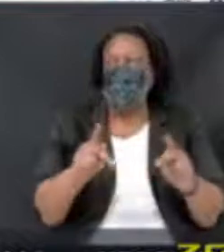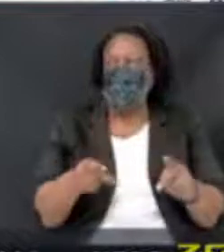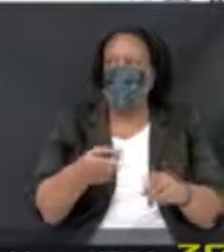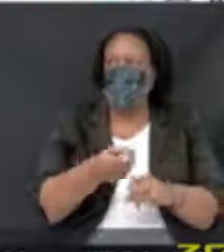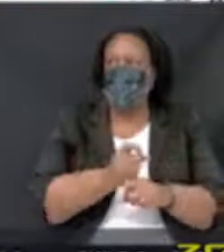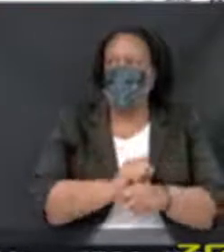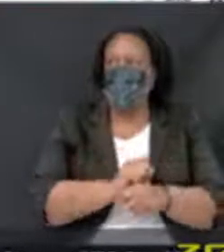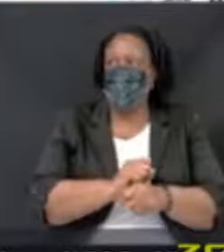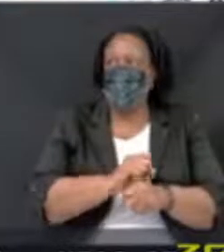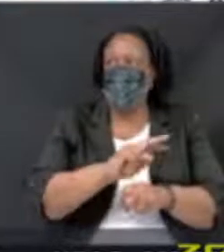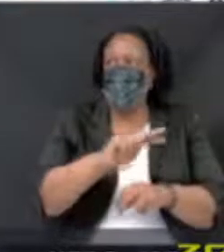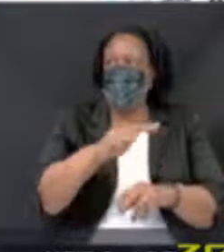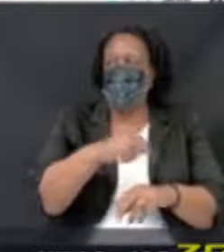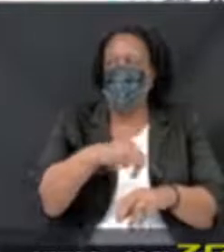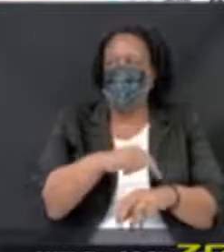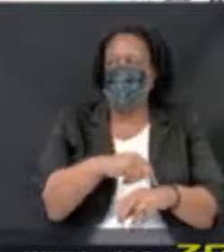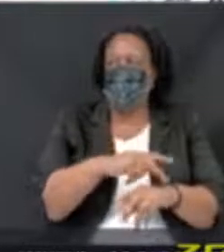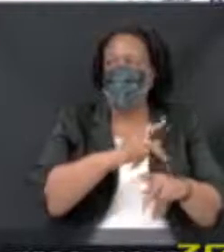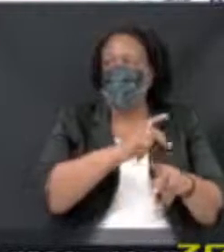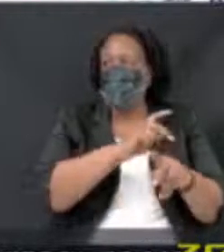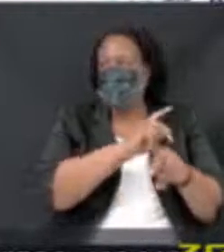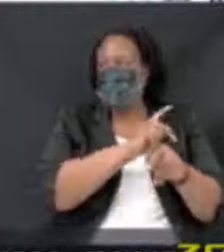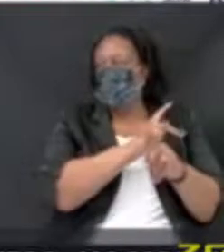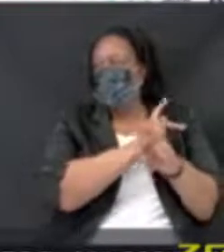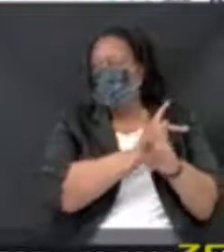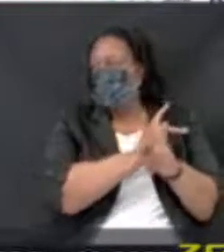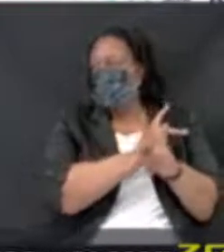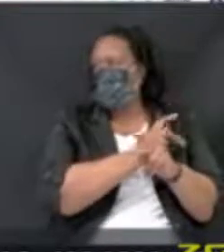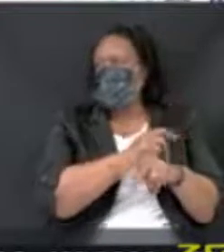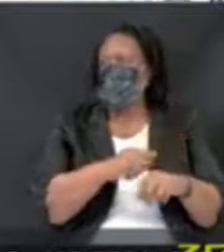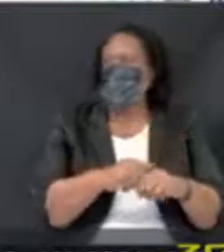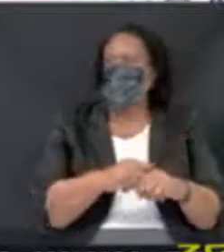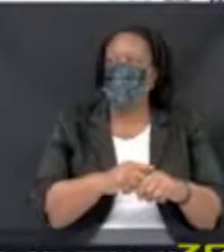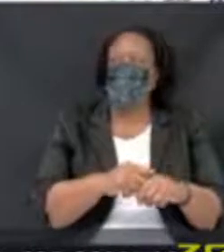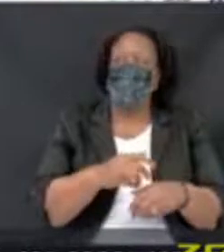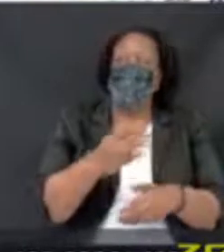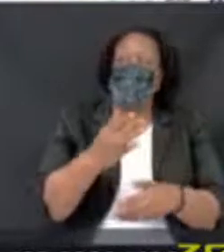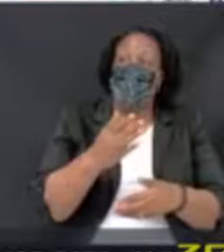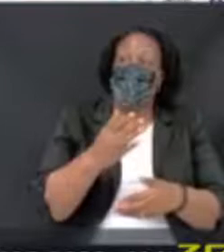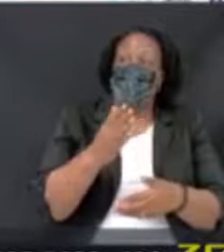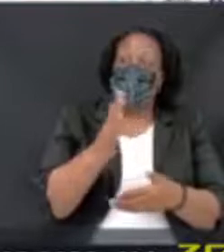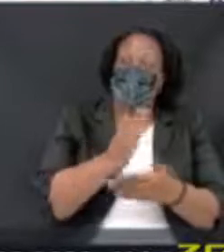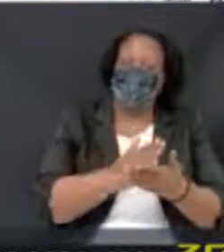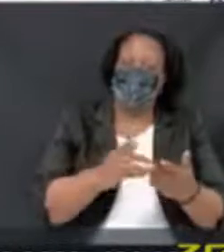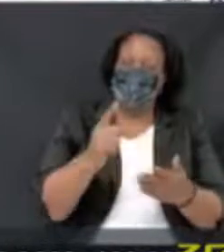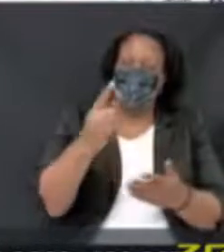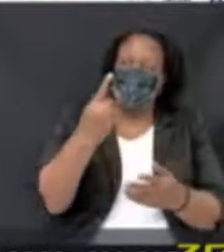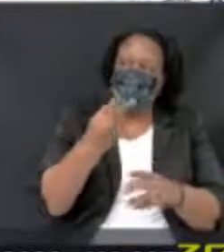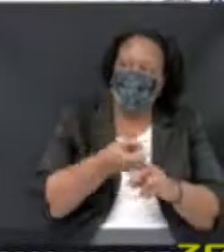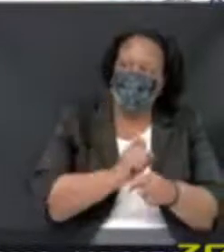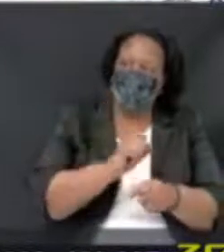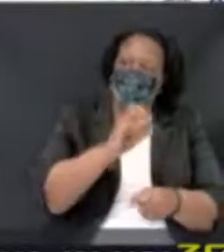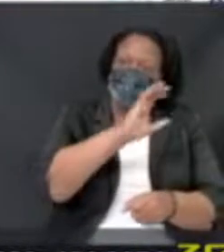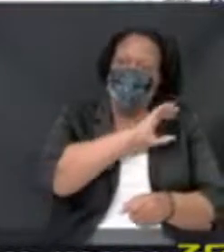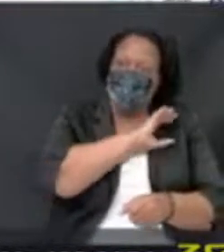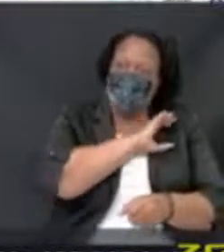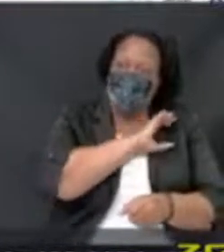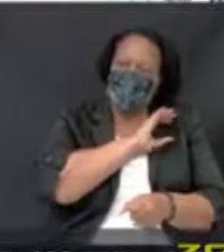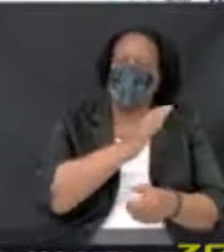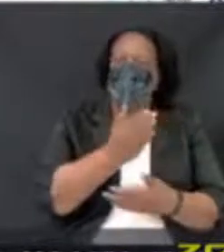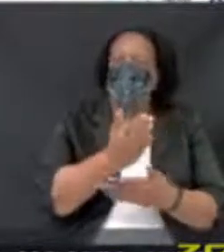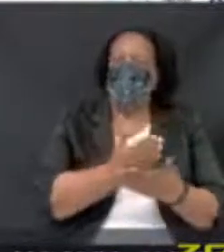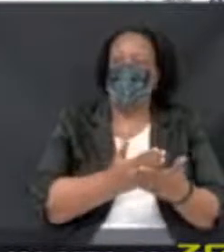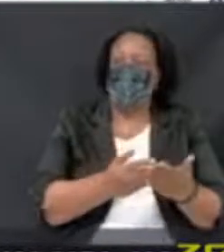Senior Representative from the Royal St. Christopher Nevis Police Force, a Senior Representative of the St. Kitts and Nevis Defense